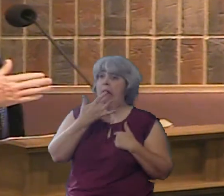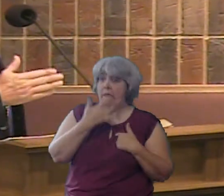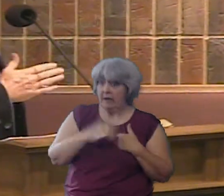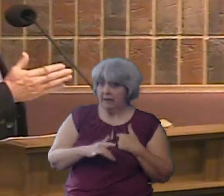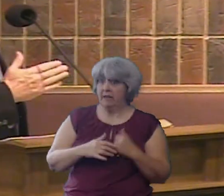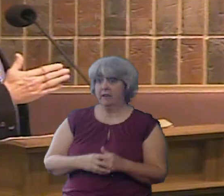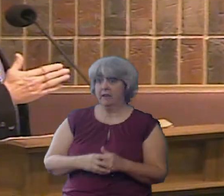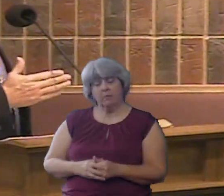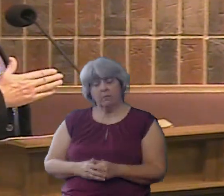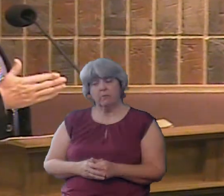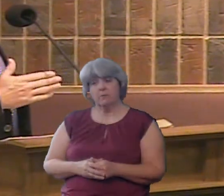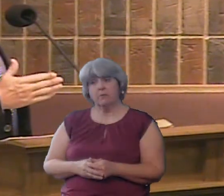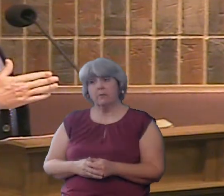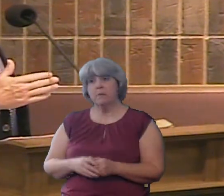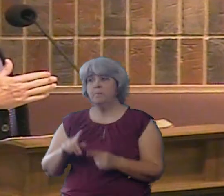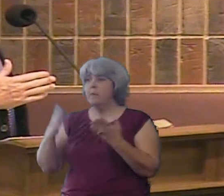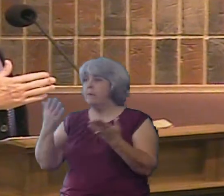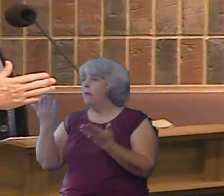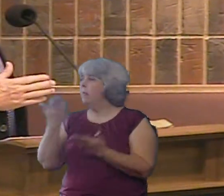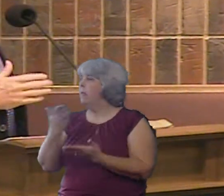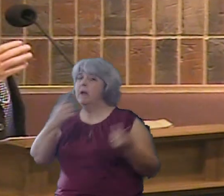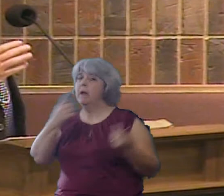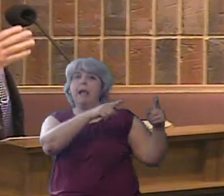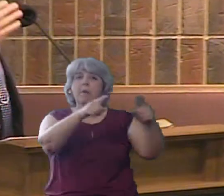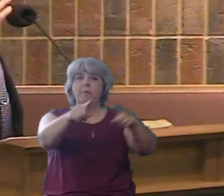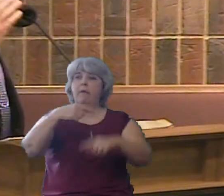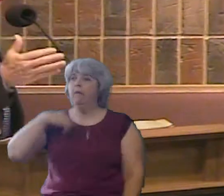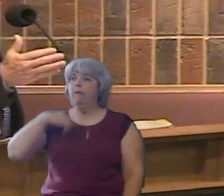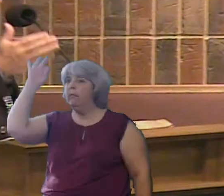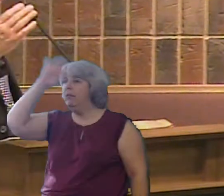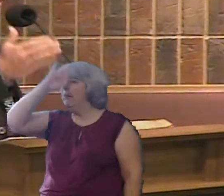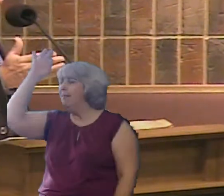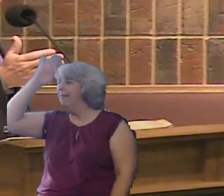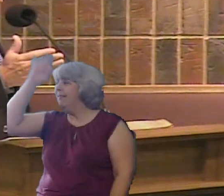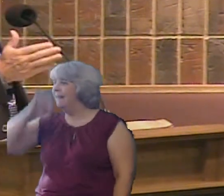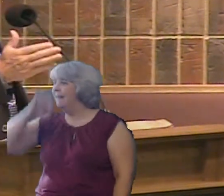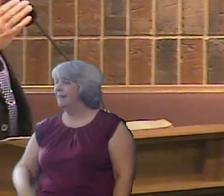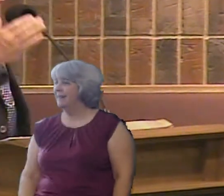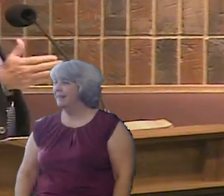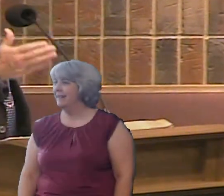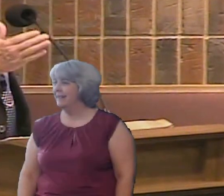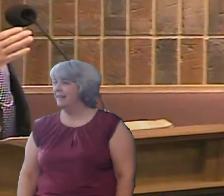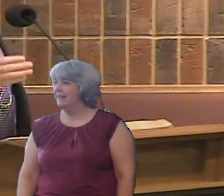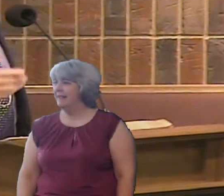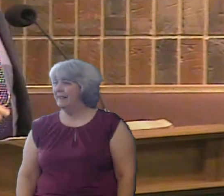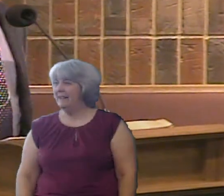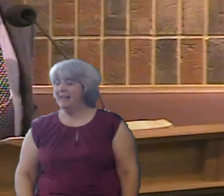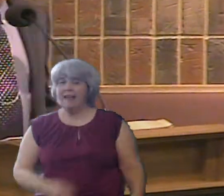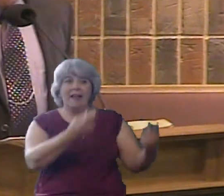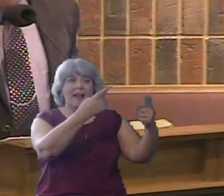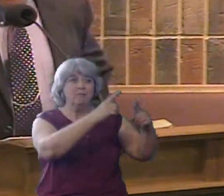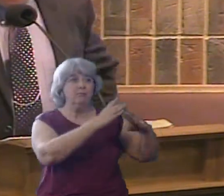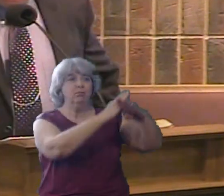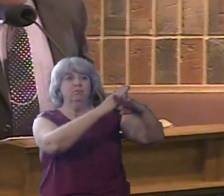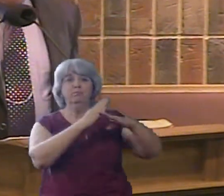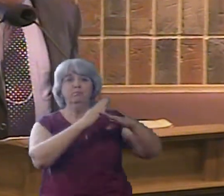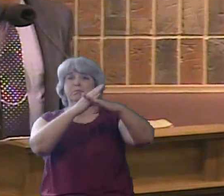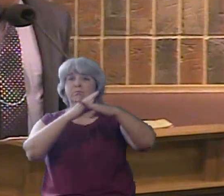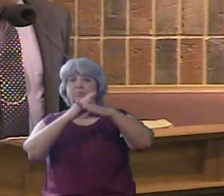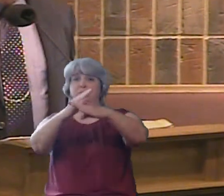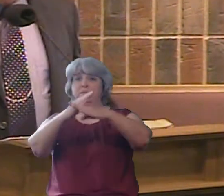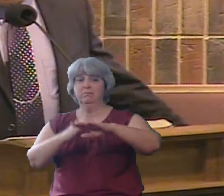How many things are we not aware of, though? How many troubles or problems have not fallen into our laps that God